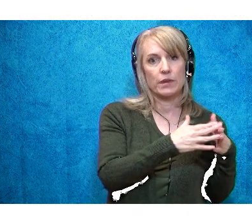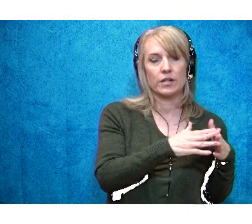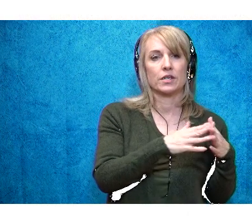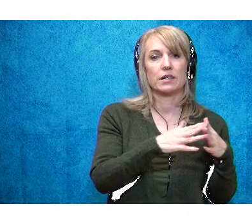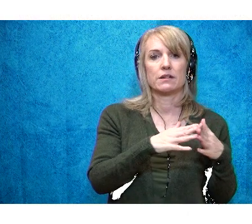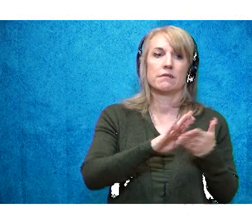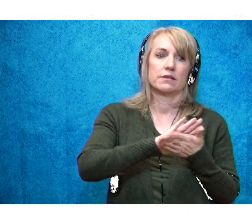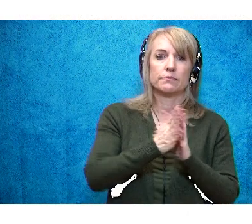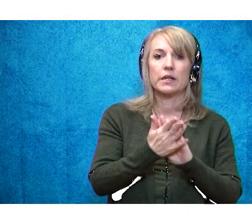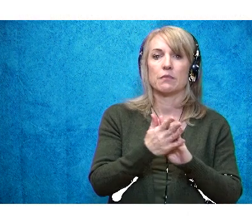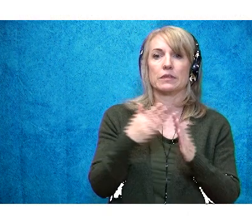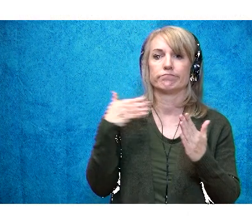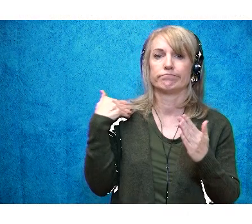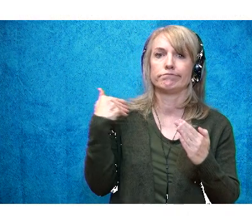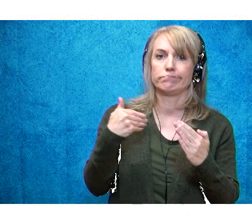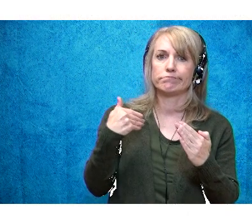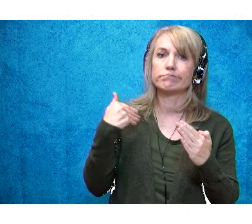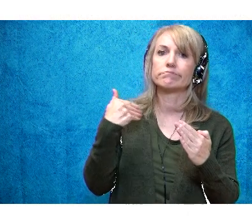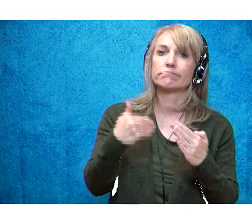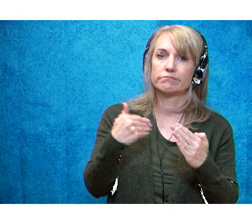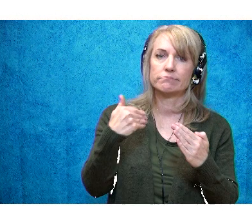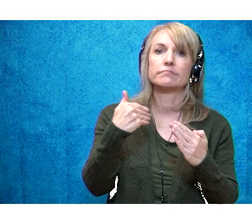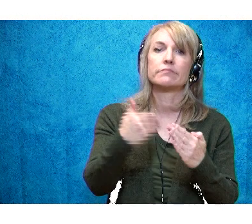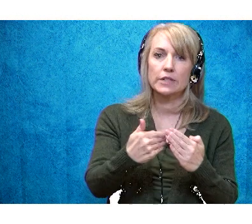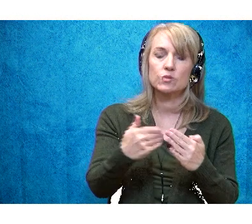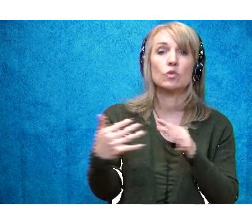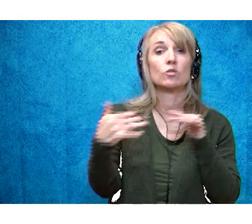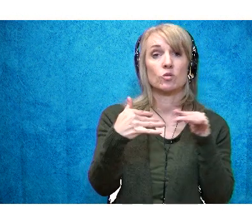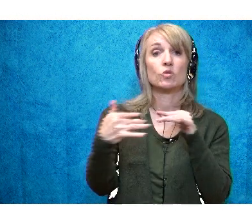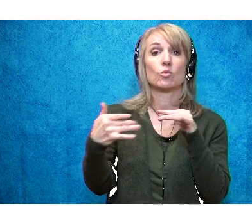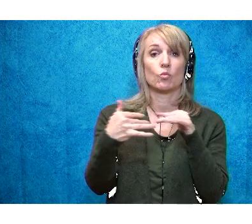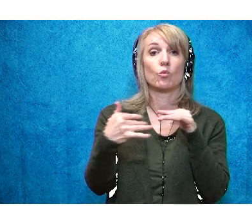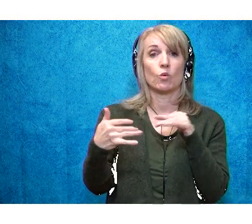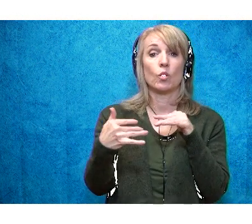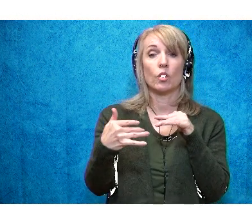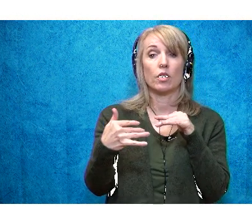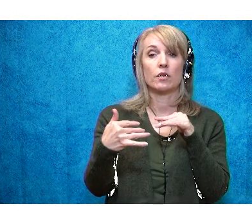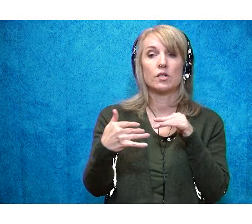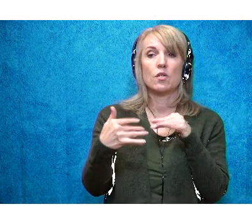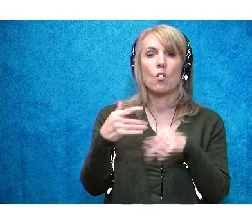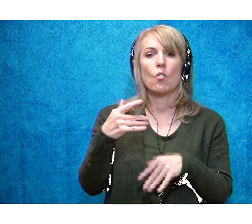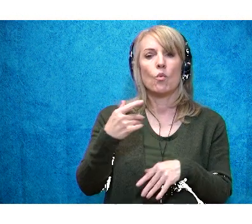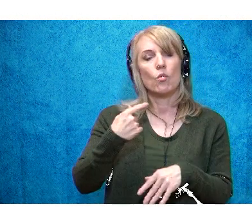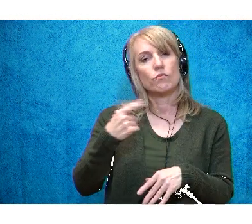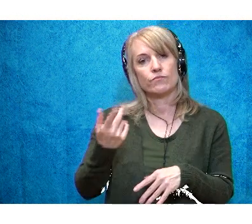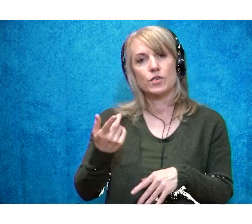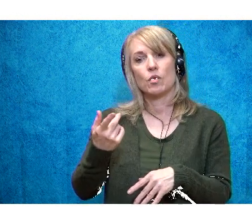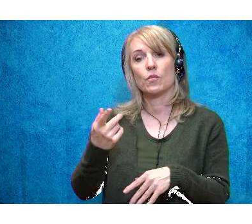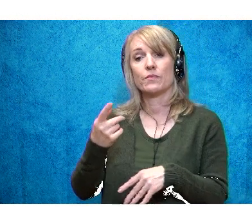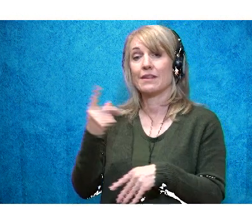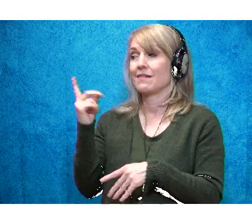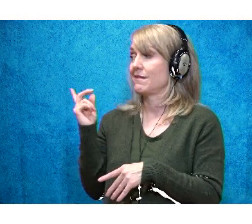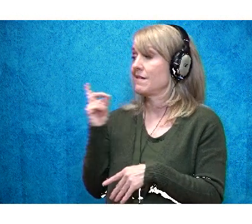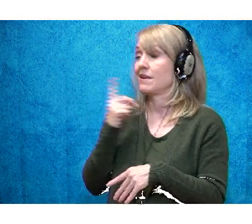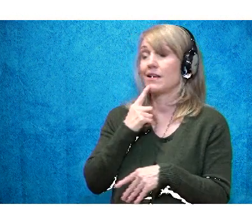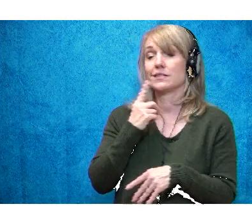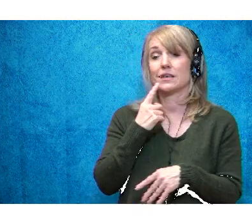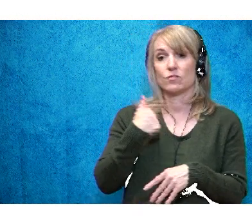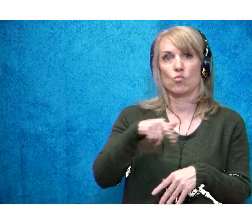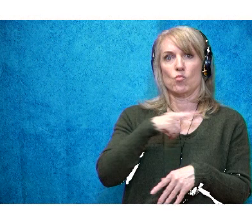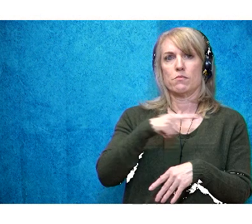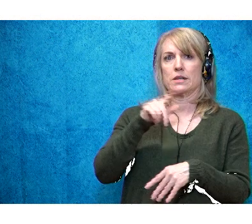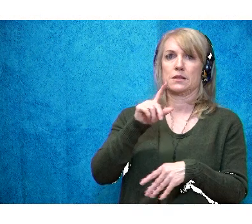war. Here's what FDR said: we must be a great arsenal of democracy around the world. For us, this